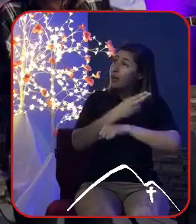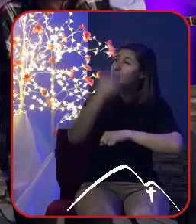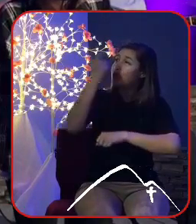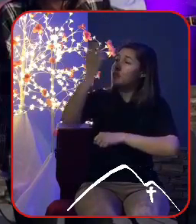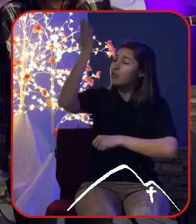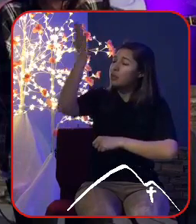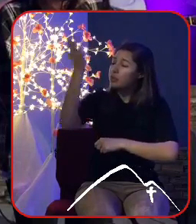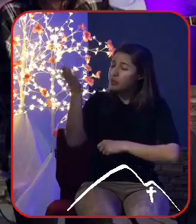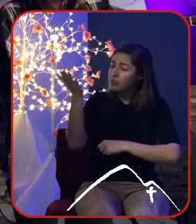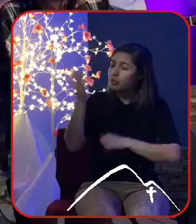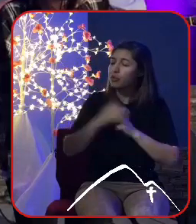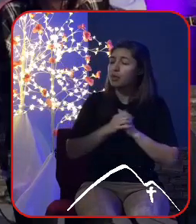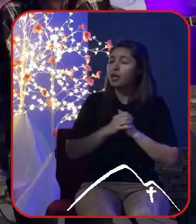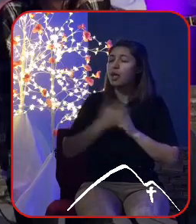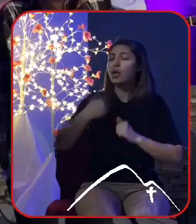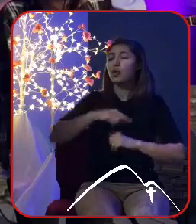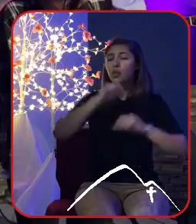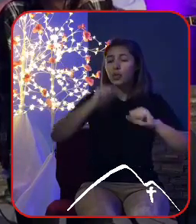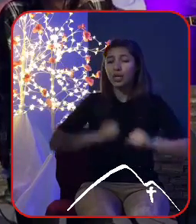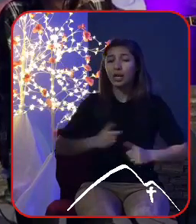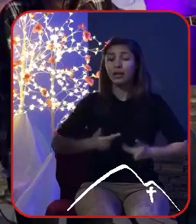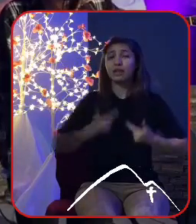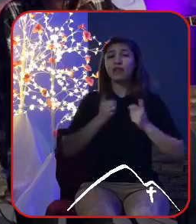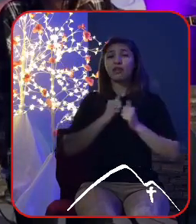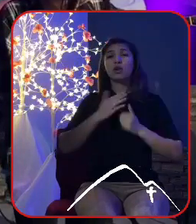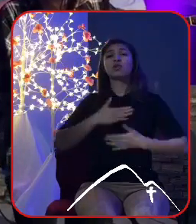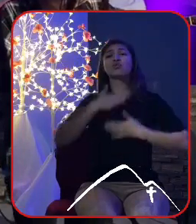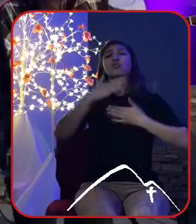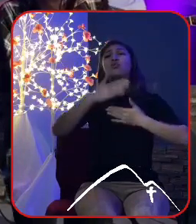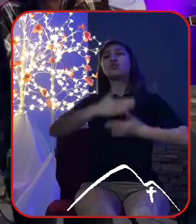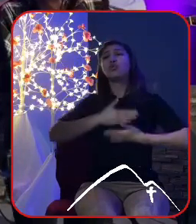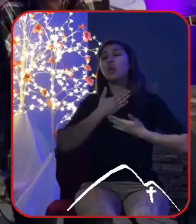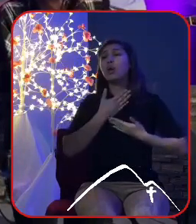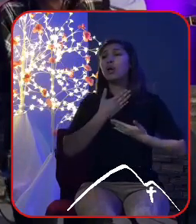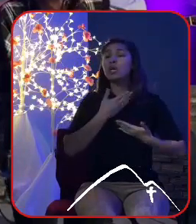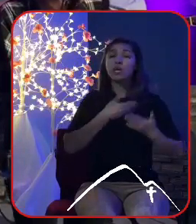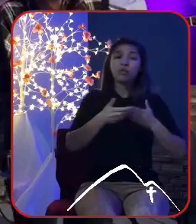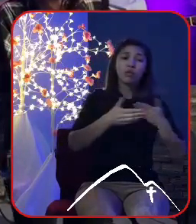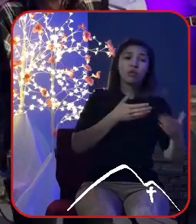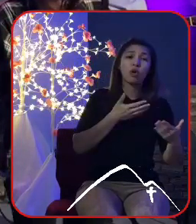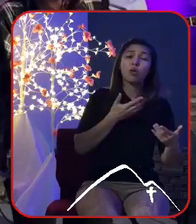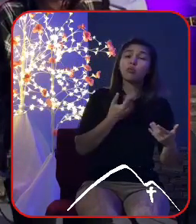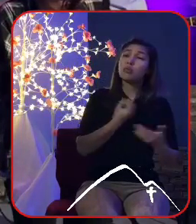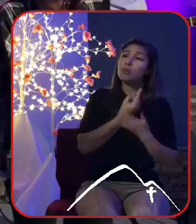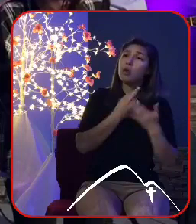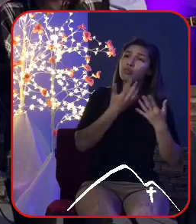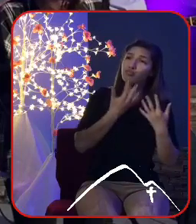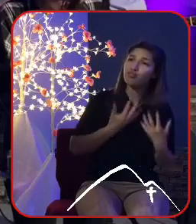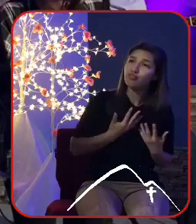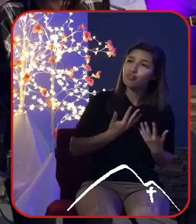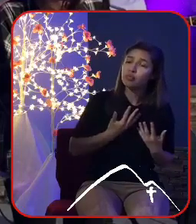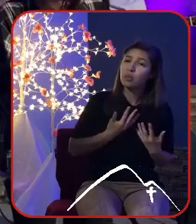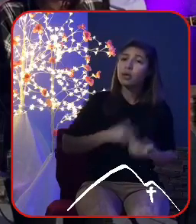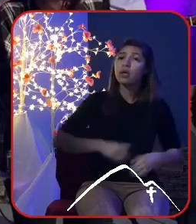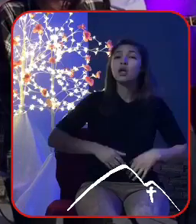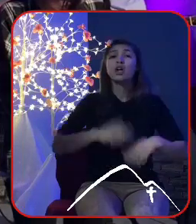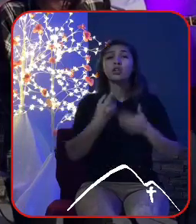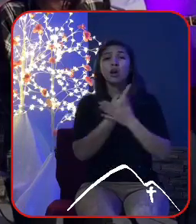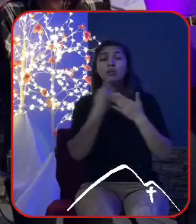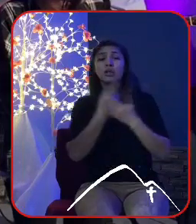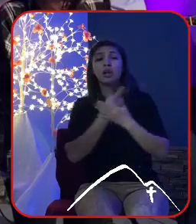we can live with joy in the midst of sorrow, hope in the midst of